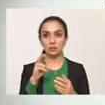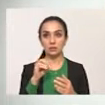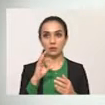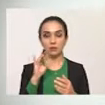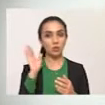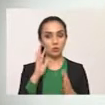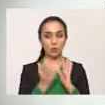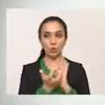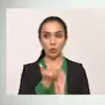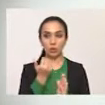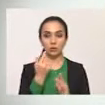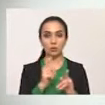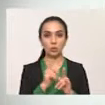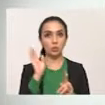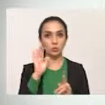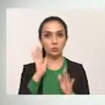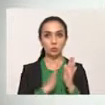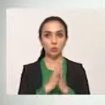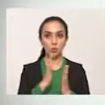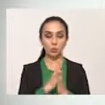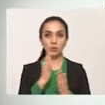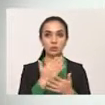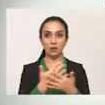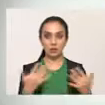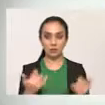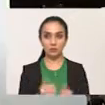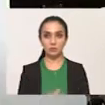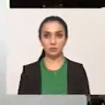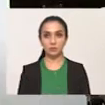ko'lmak suvdan olingan suv o'tlar.